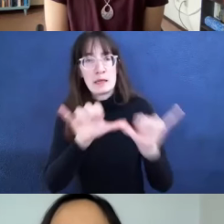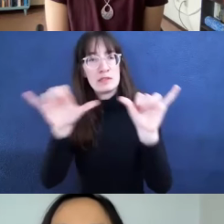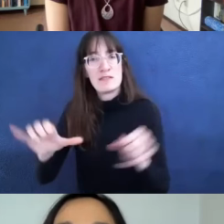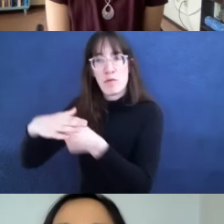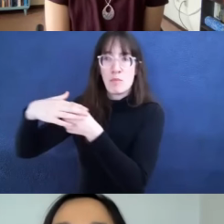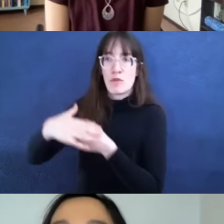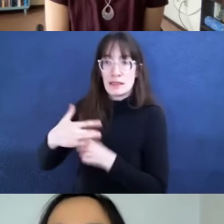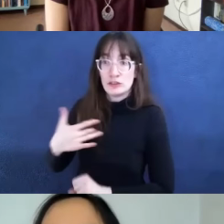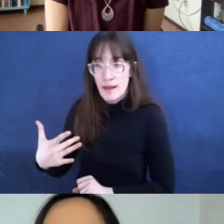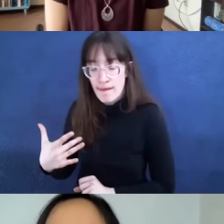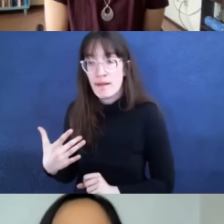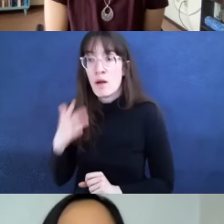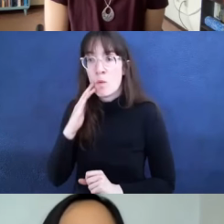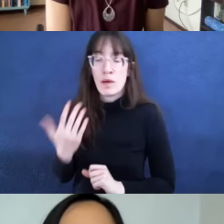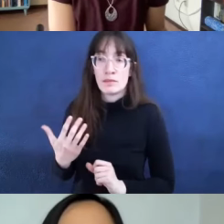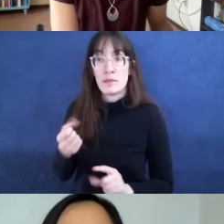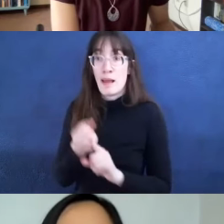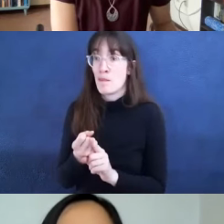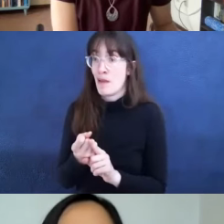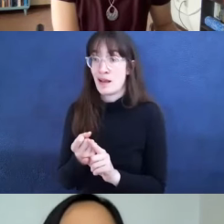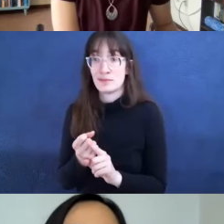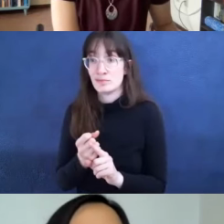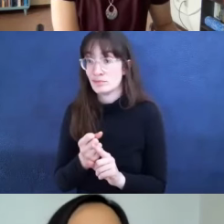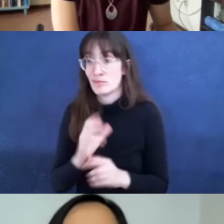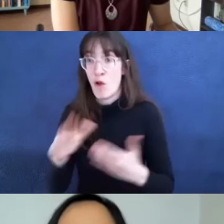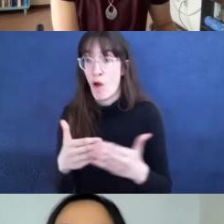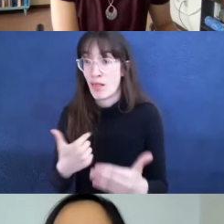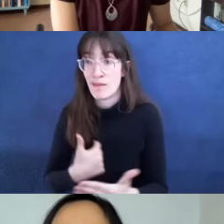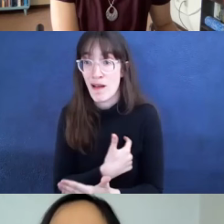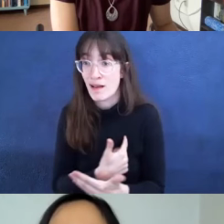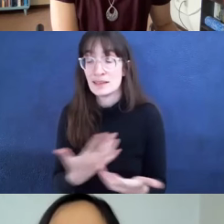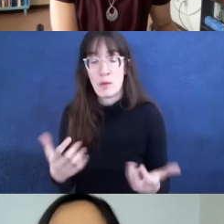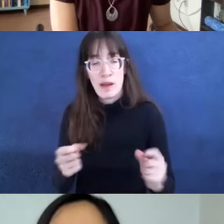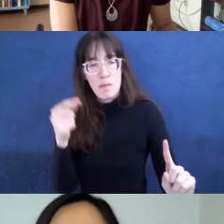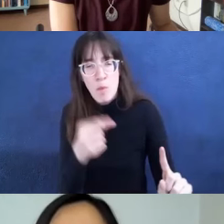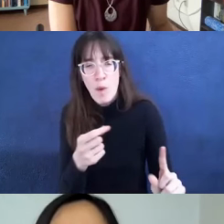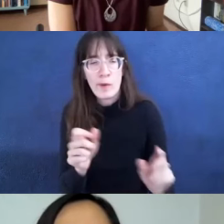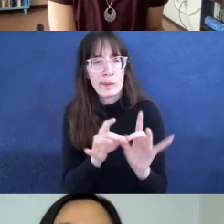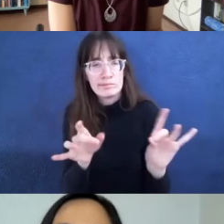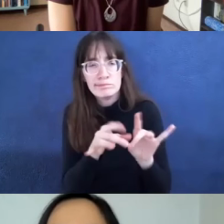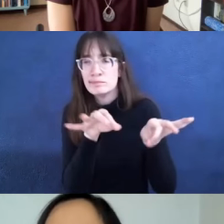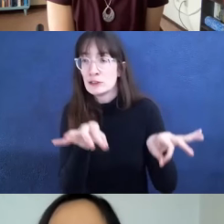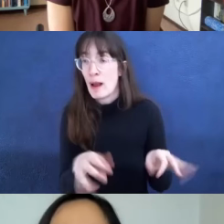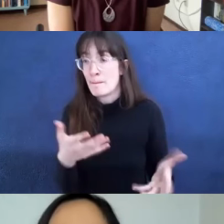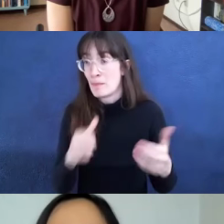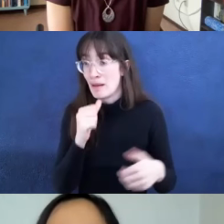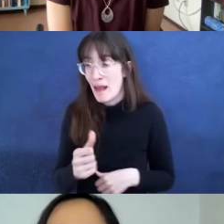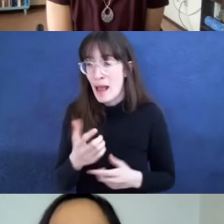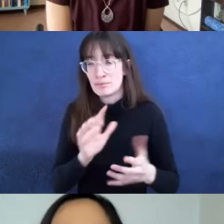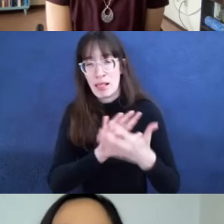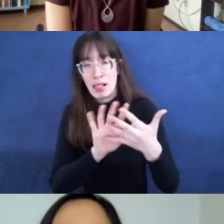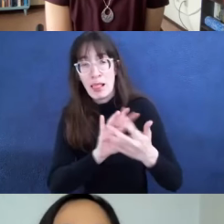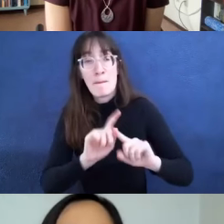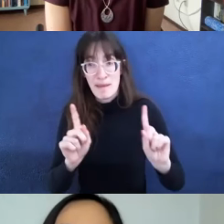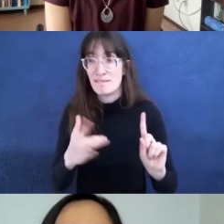innately impact all of us, whether or not we can address it or pinpoint it at all. I think in the past year and a half, it